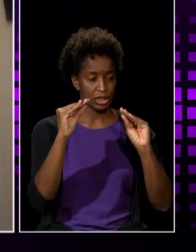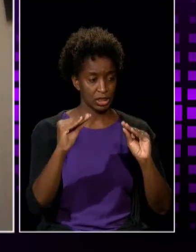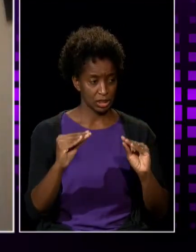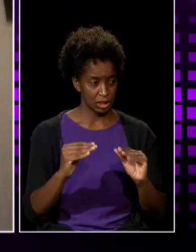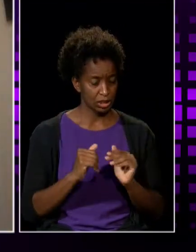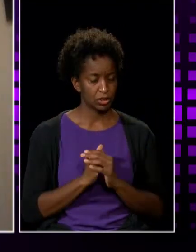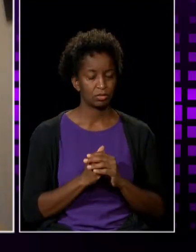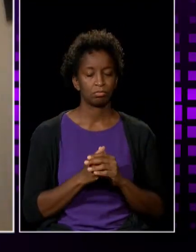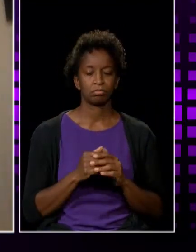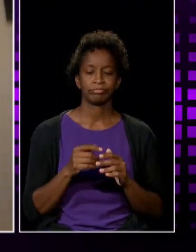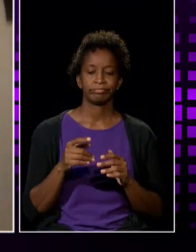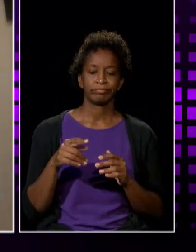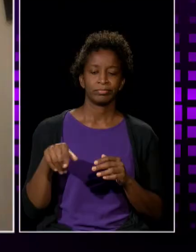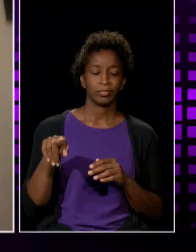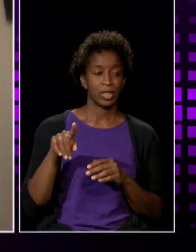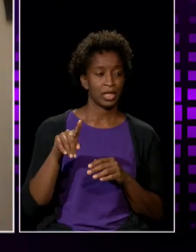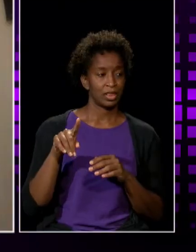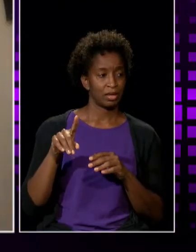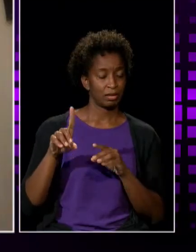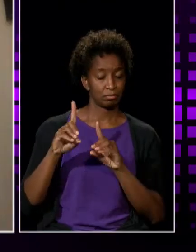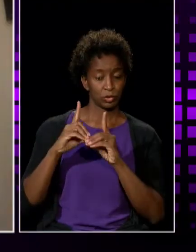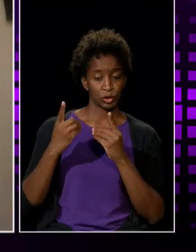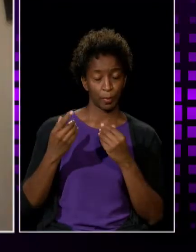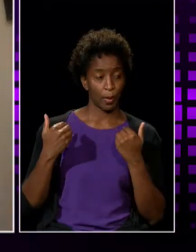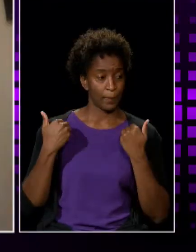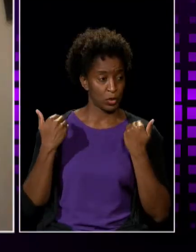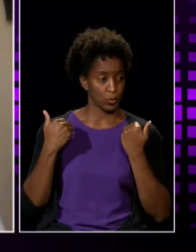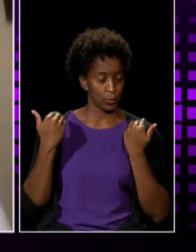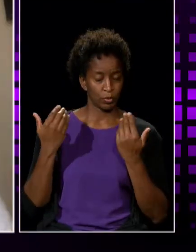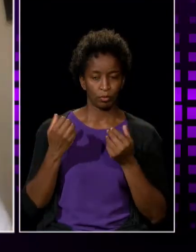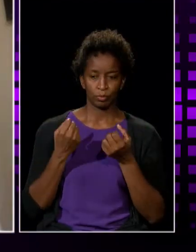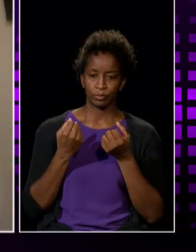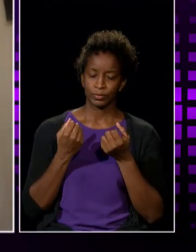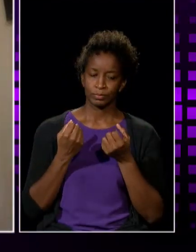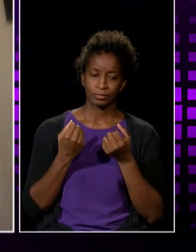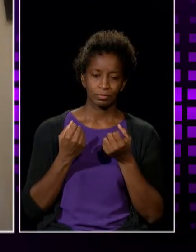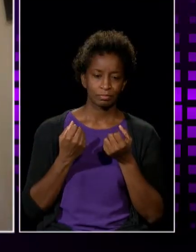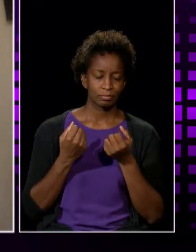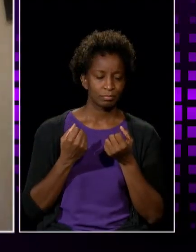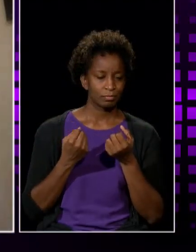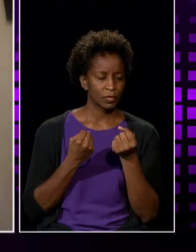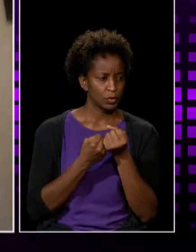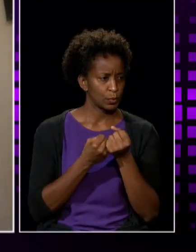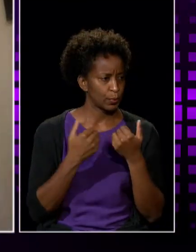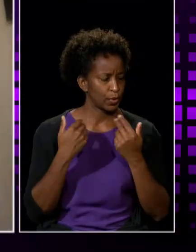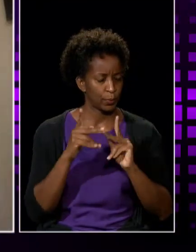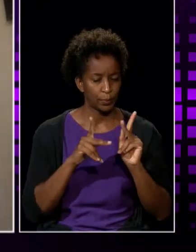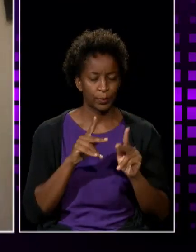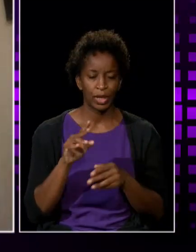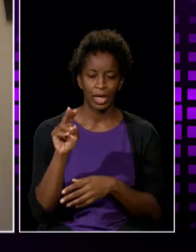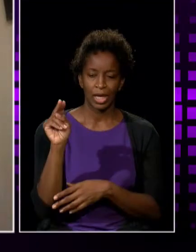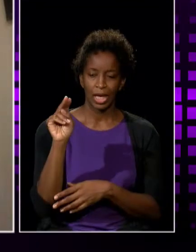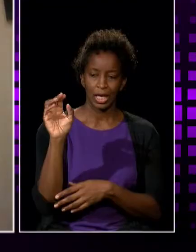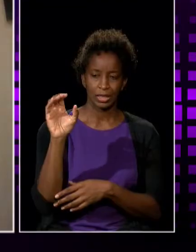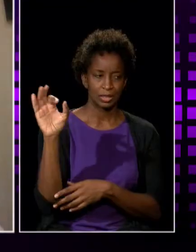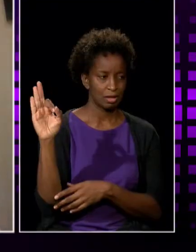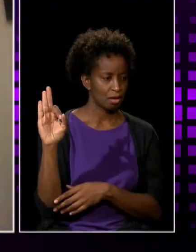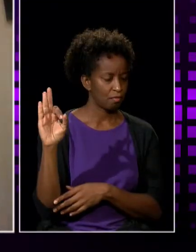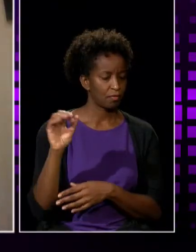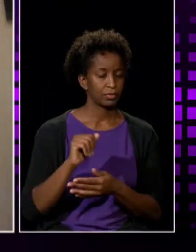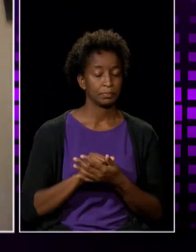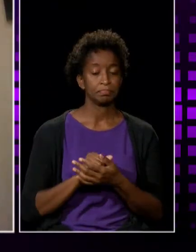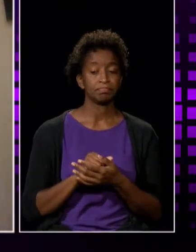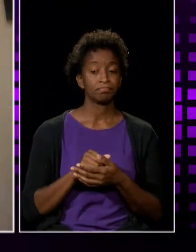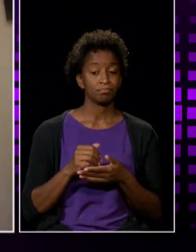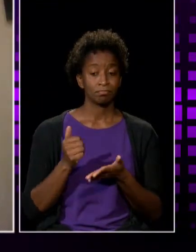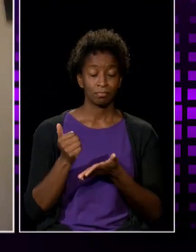as well, who are doing so many different programs with young people, and places like the National Cultural Foundation as well, who are all places that allowed me and